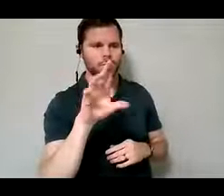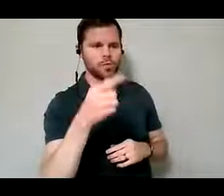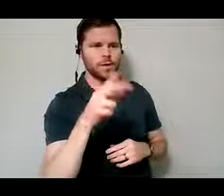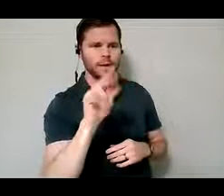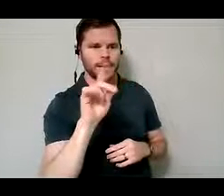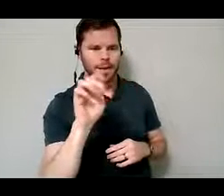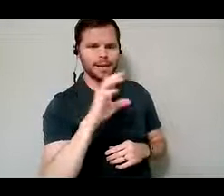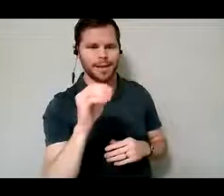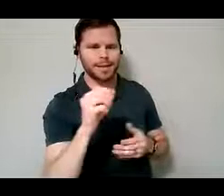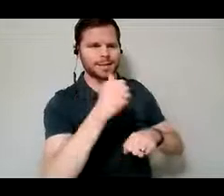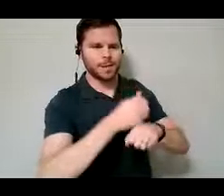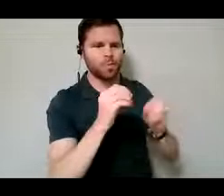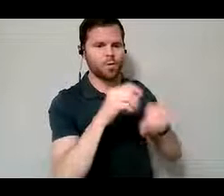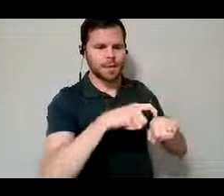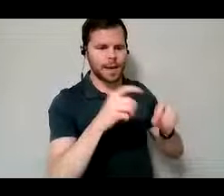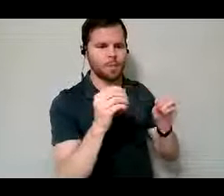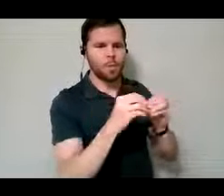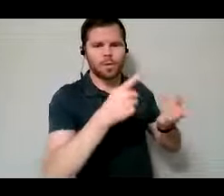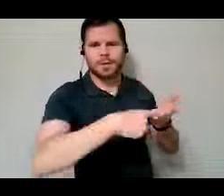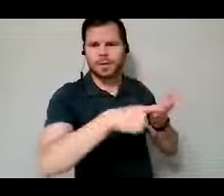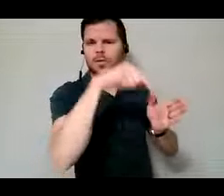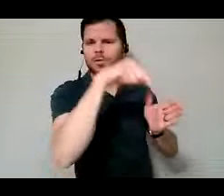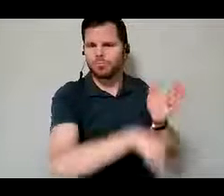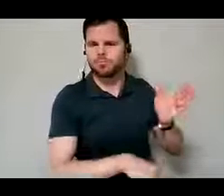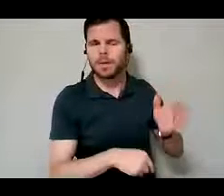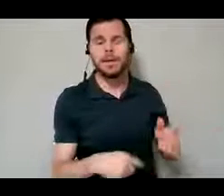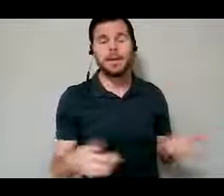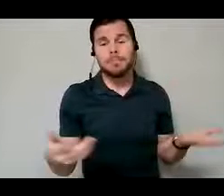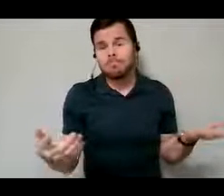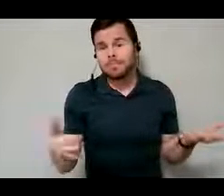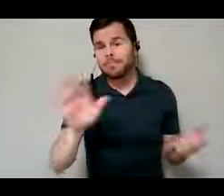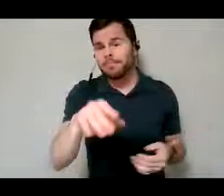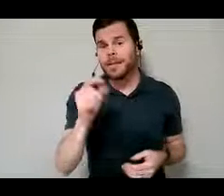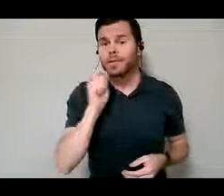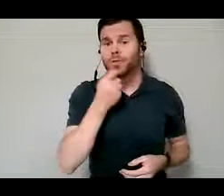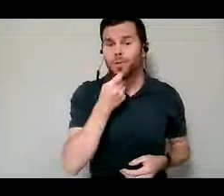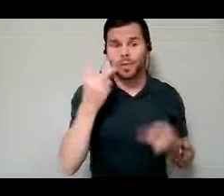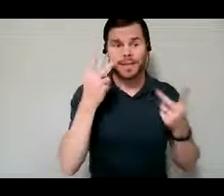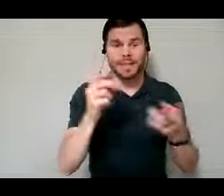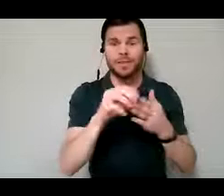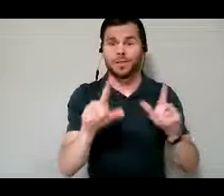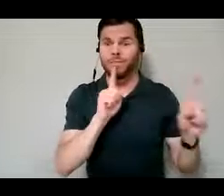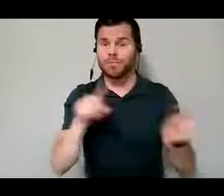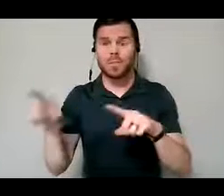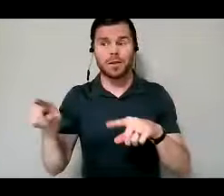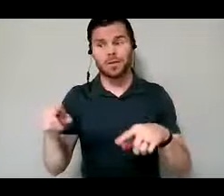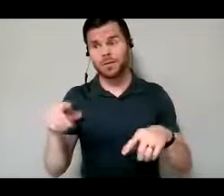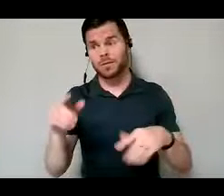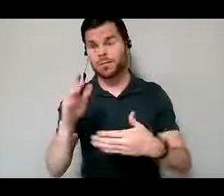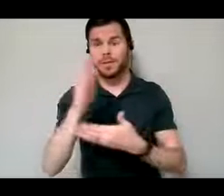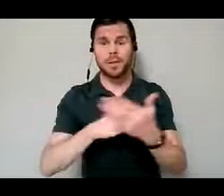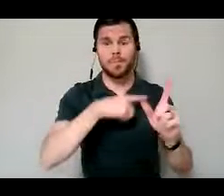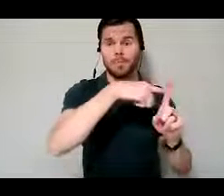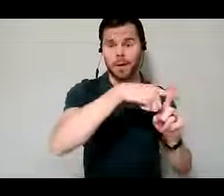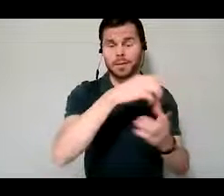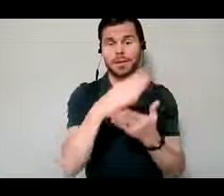depth. And so it's been cool to see what a lot of their responses are, to just go in and look, whether they're positive responses or seeing